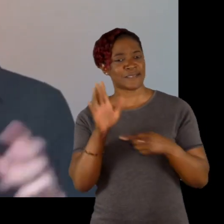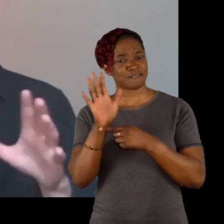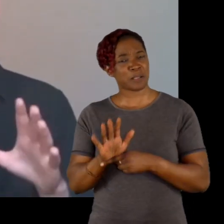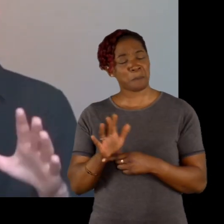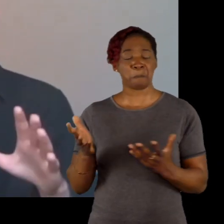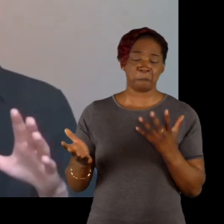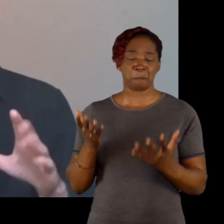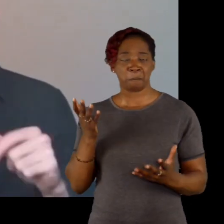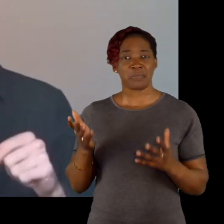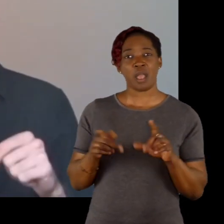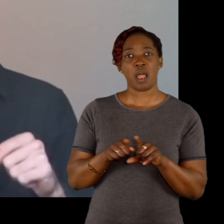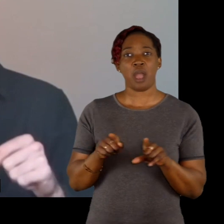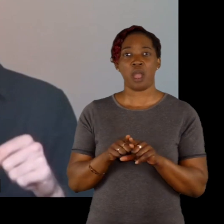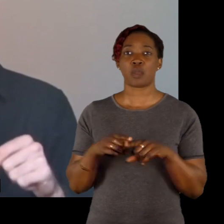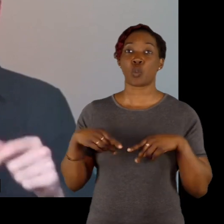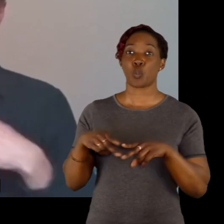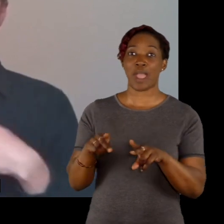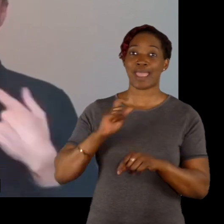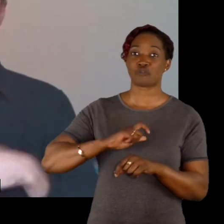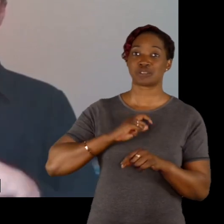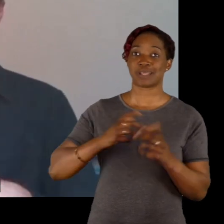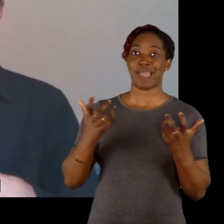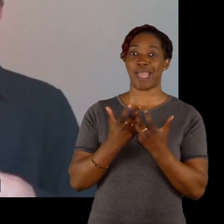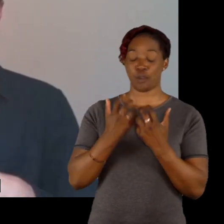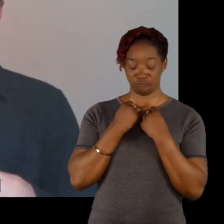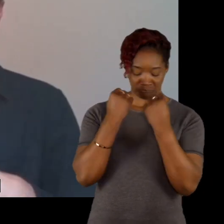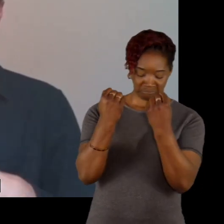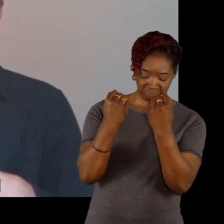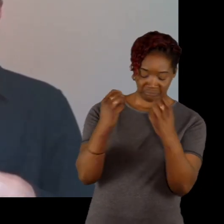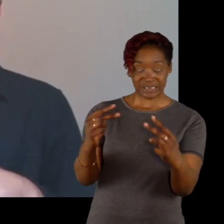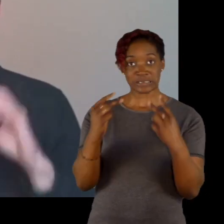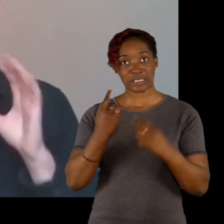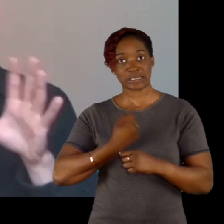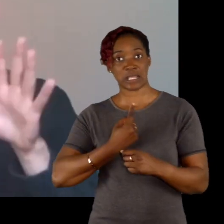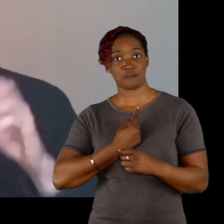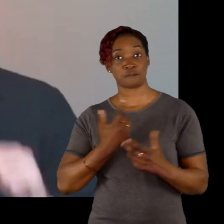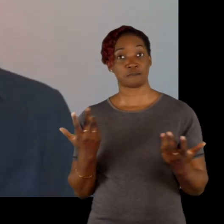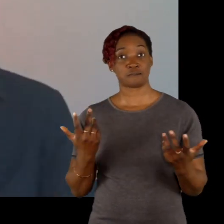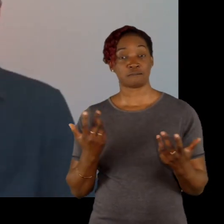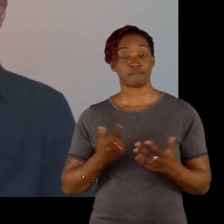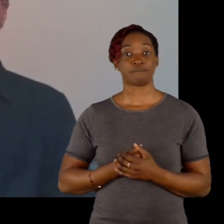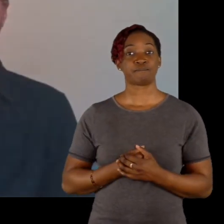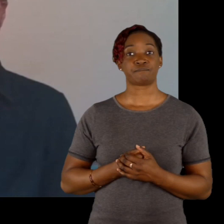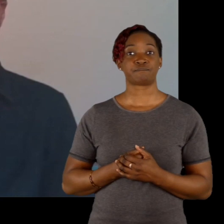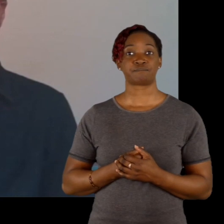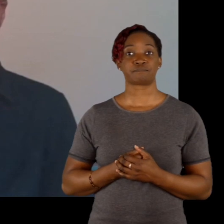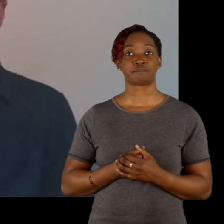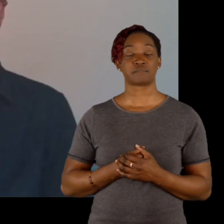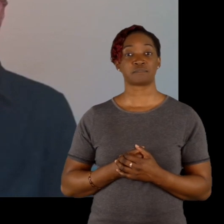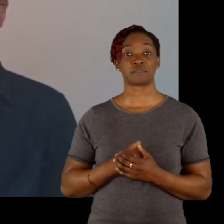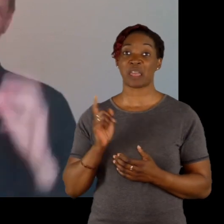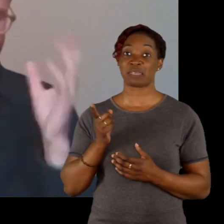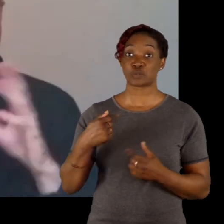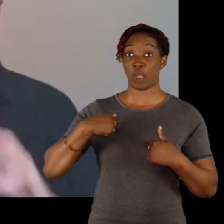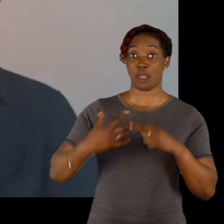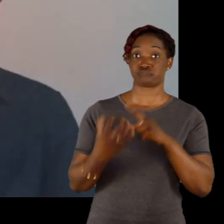the film as being kind of like the way the character sees themselves a little bit. We're sort of seeing it through the lens of how the character sees themselves a